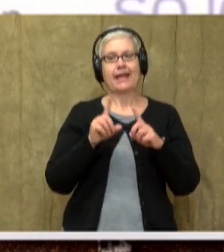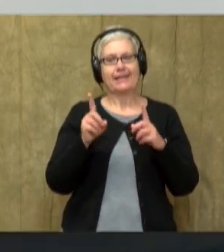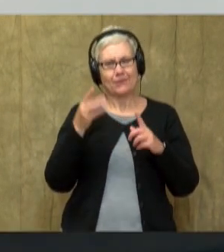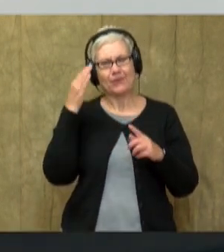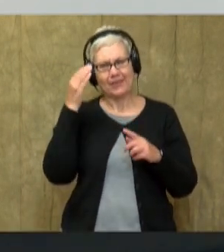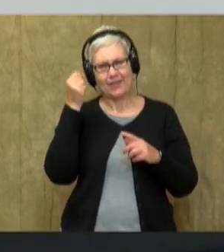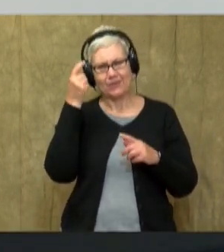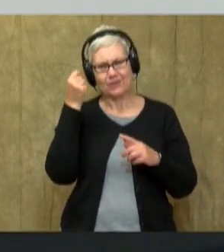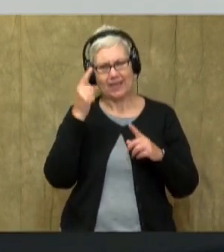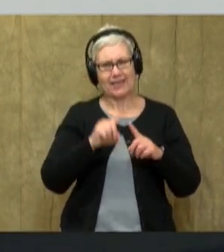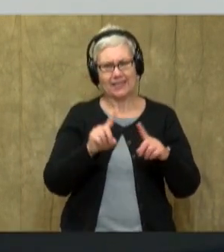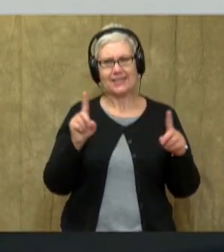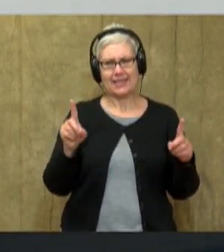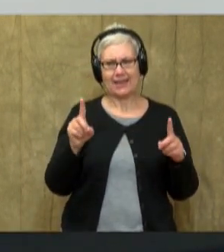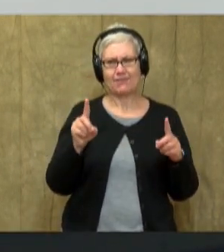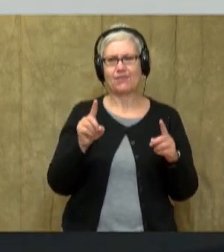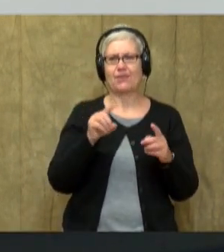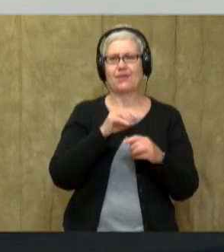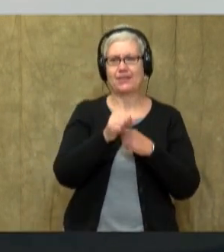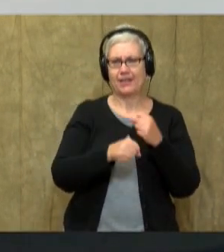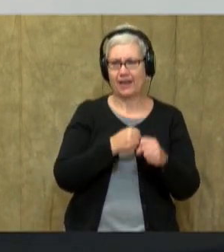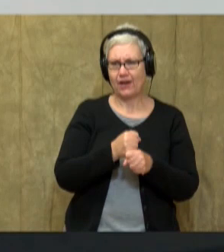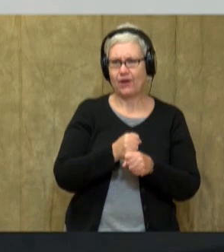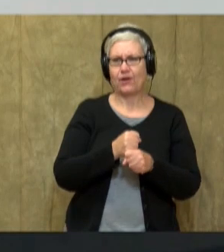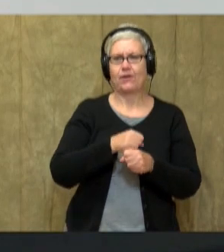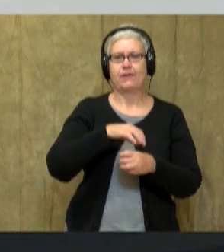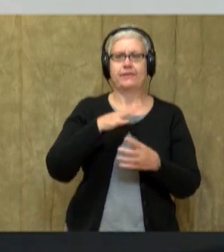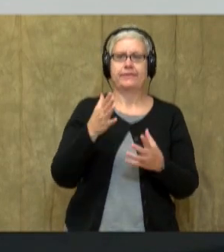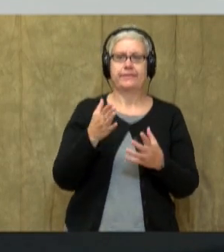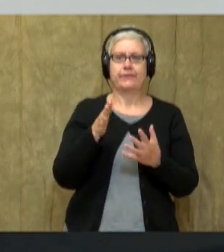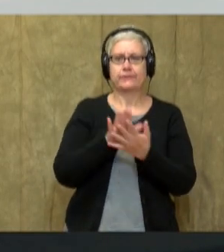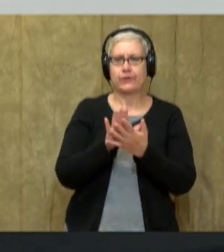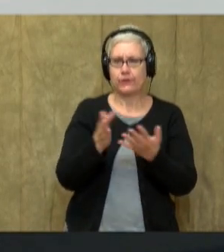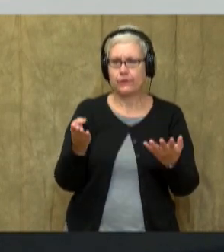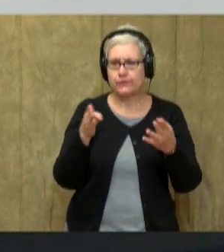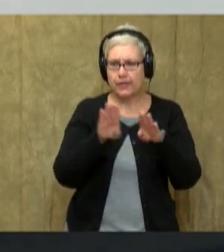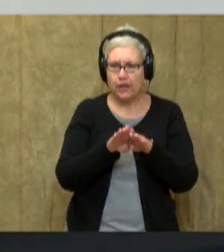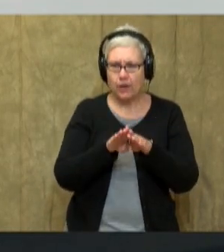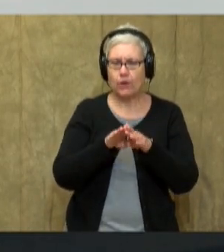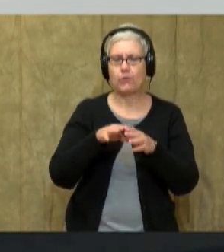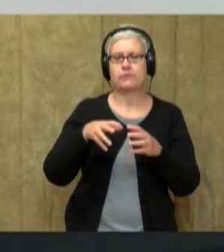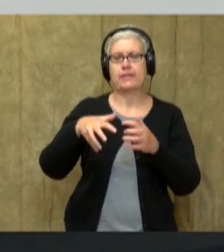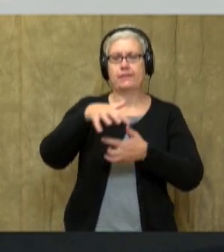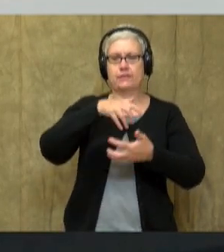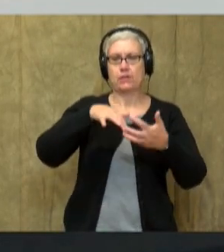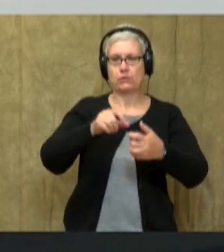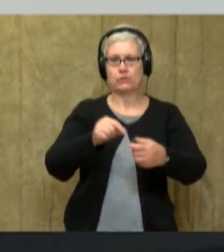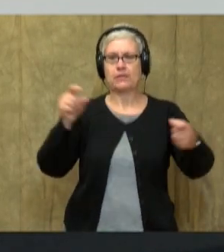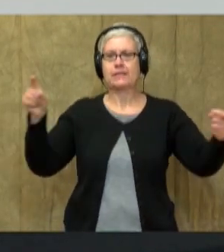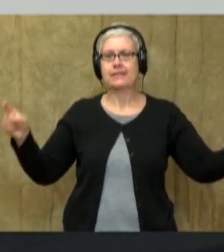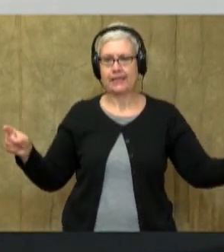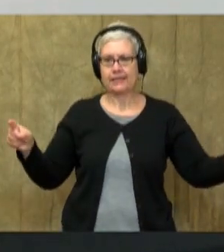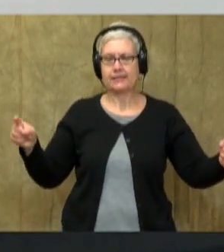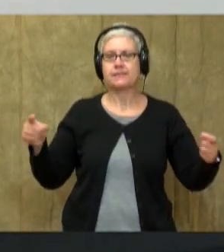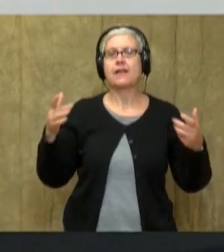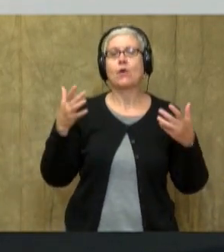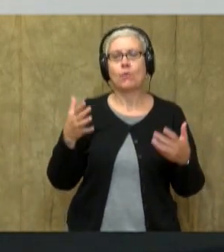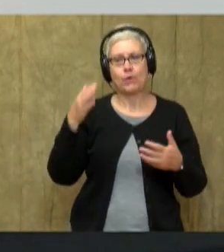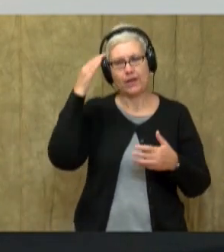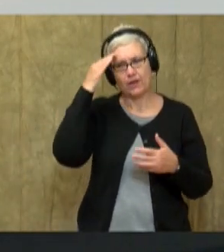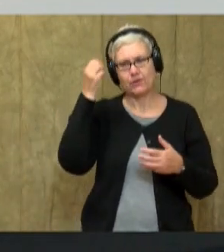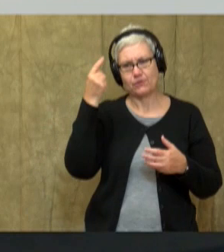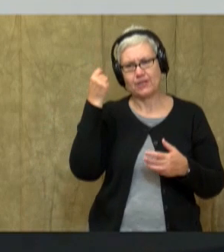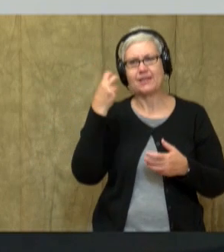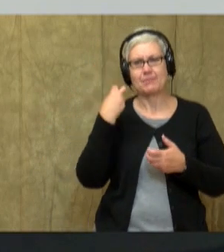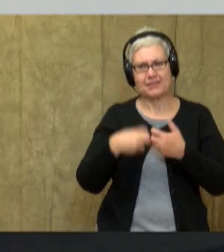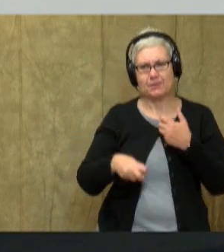the social distancing and the schools being closed and the other issues like that. So we understand that there are going to be some complications with